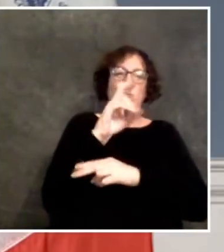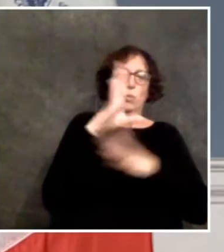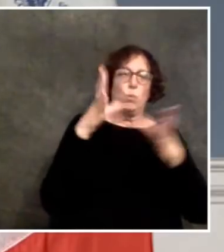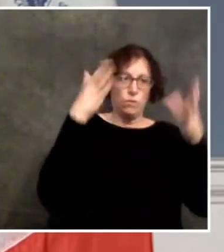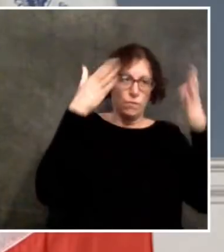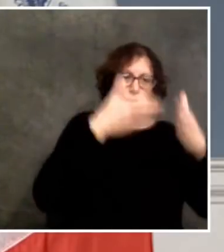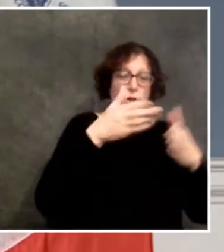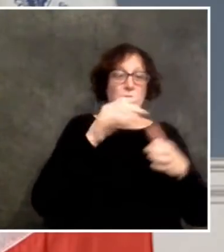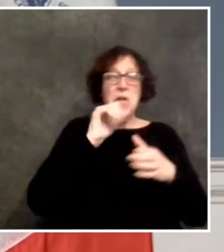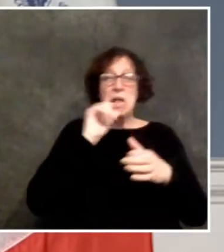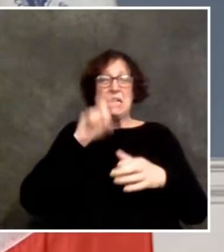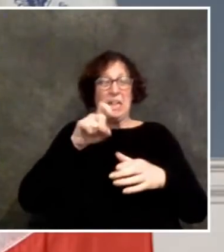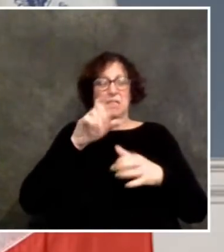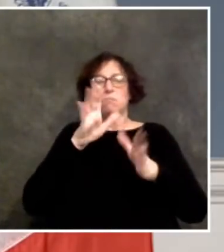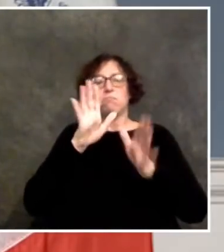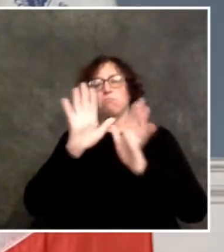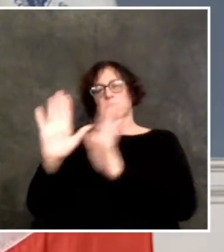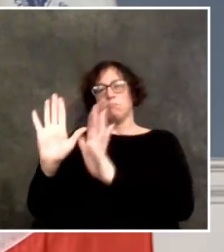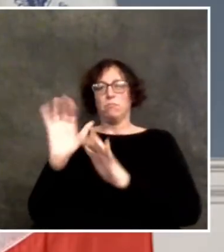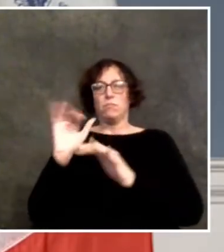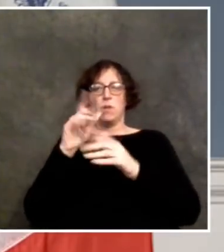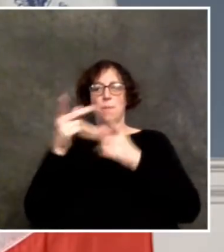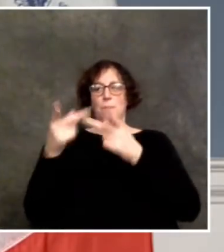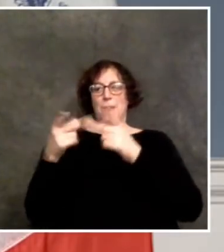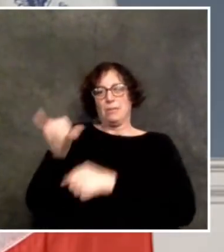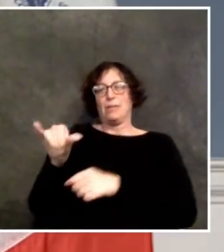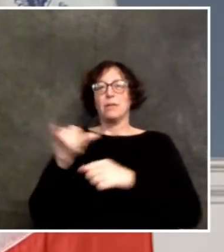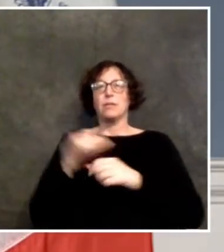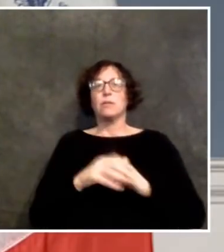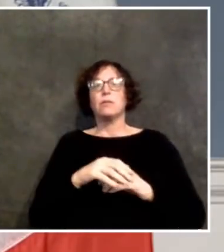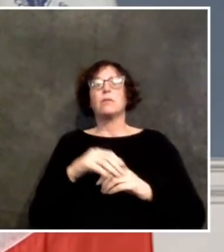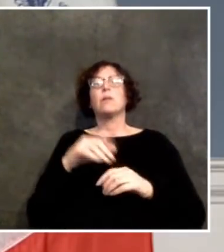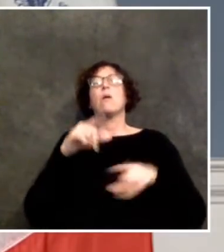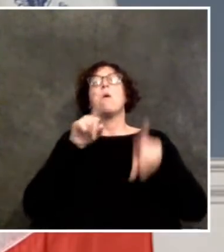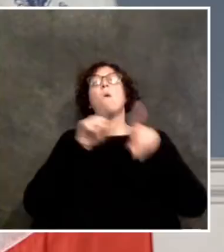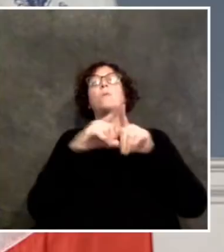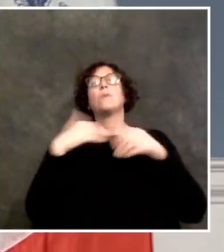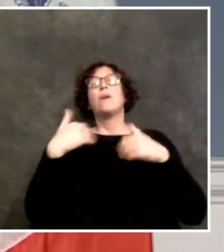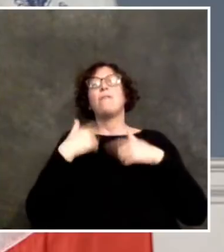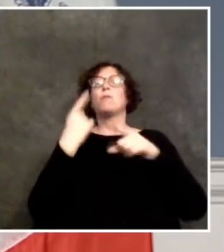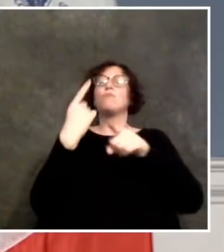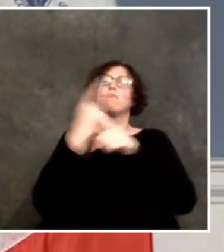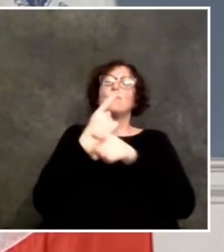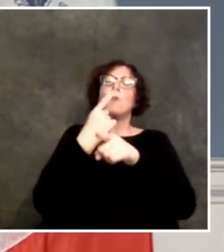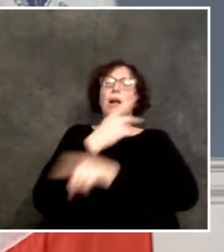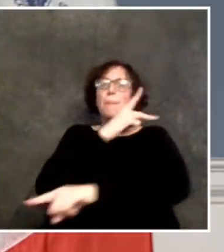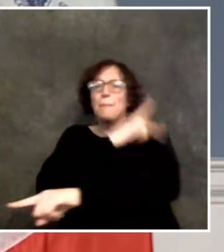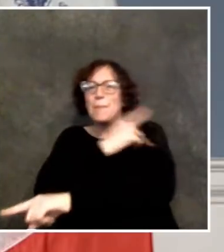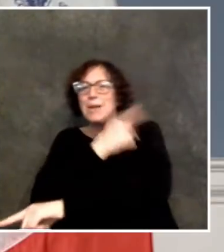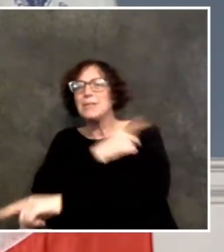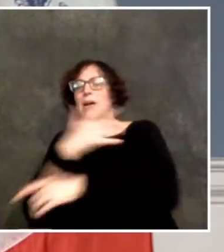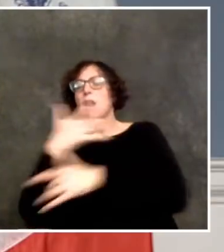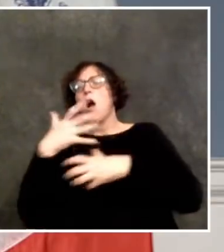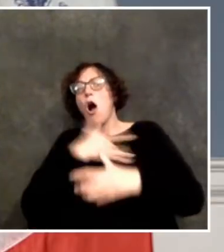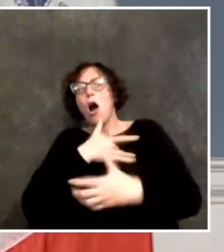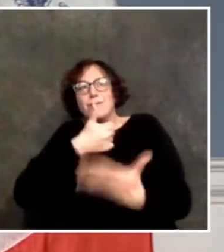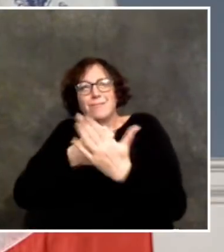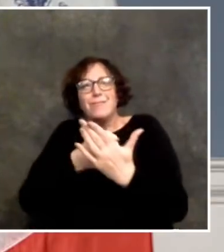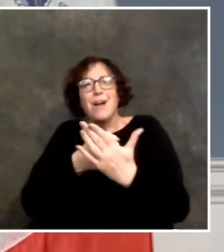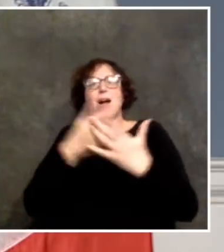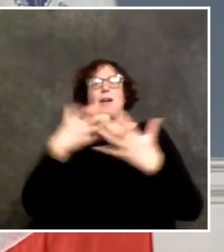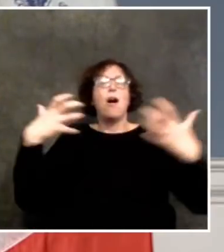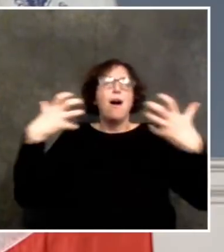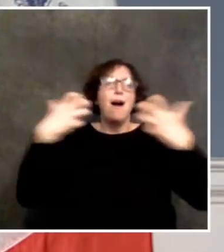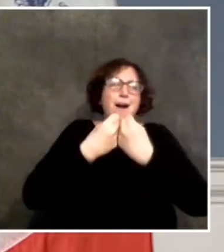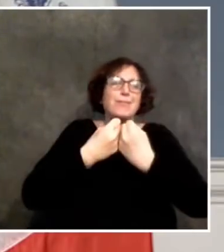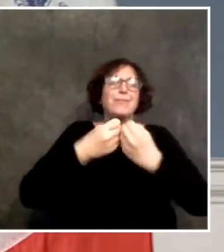heart attack, you name it. So the division of labor is the hospitals, first and foremost ICU, and then these